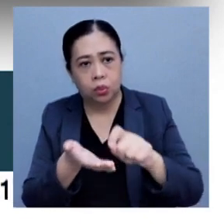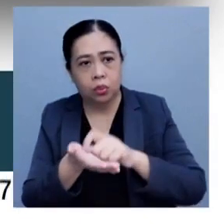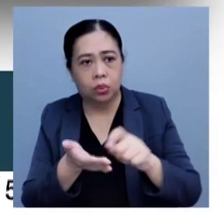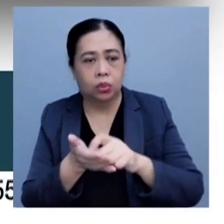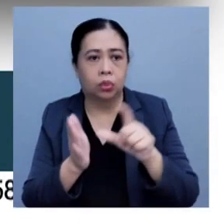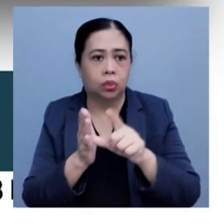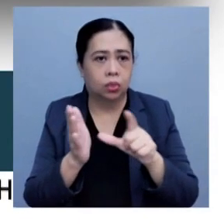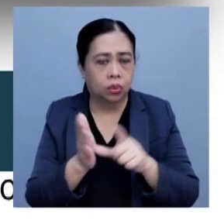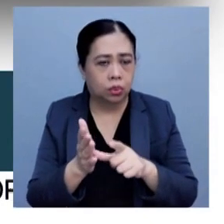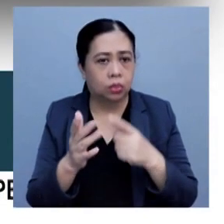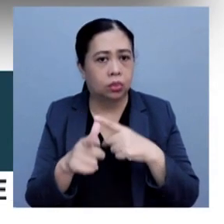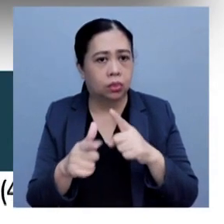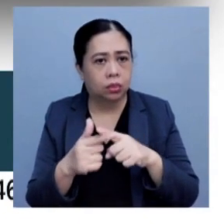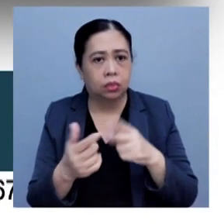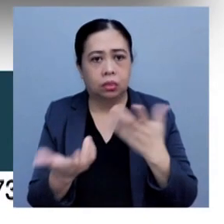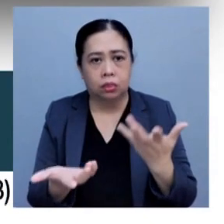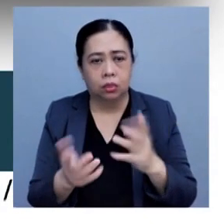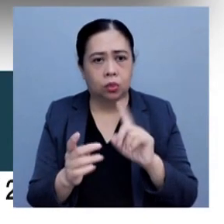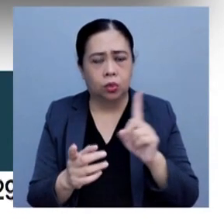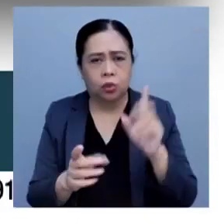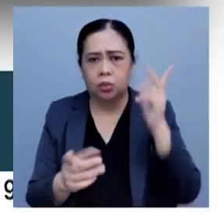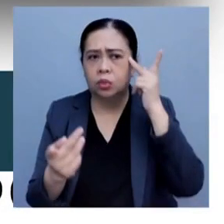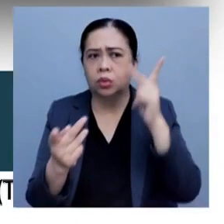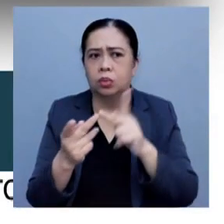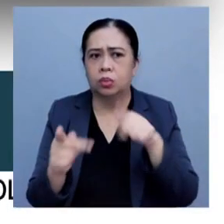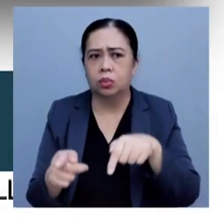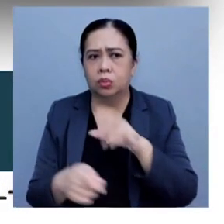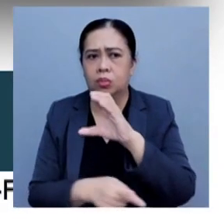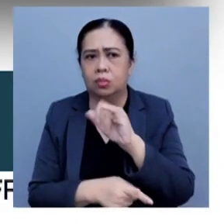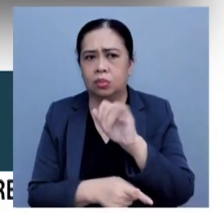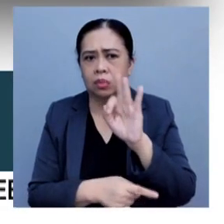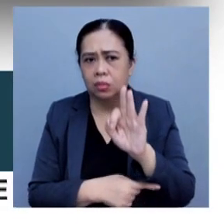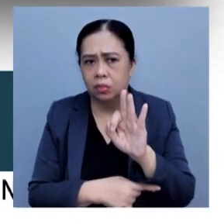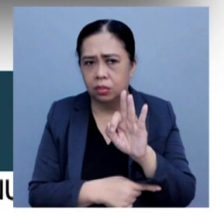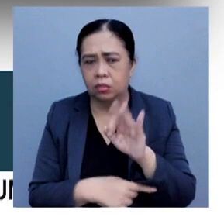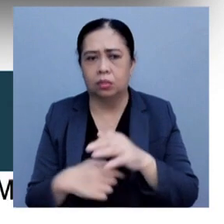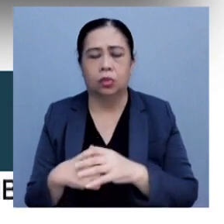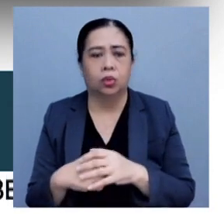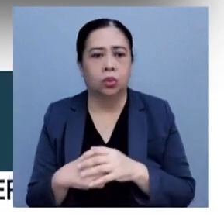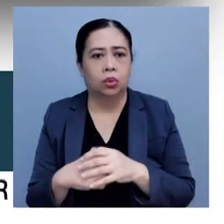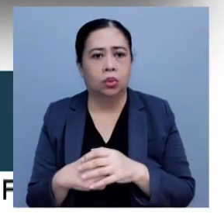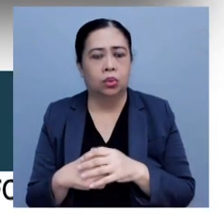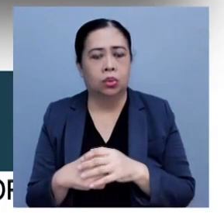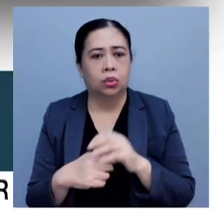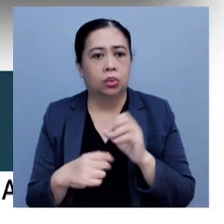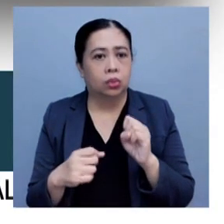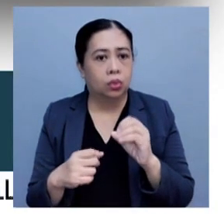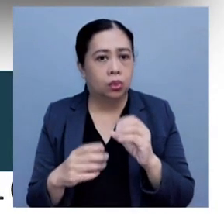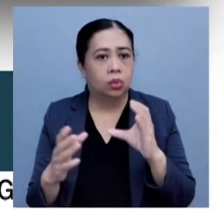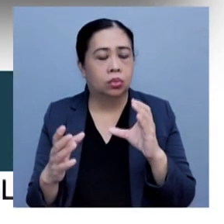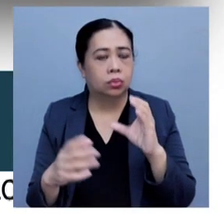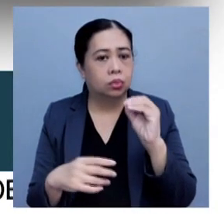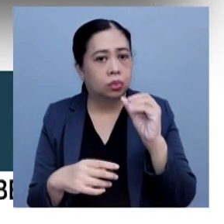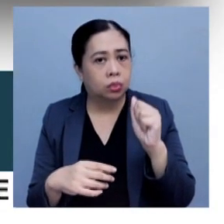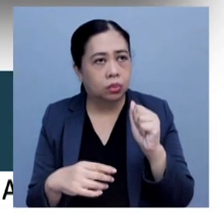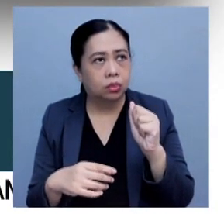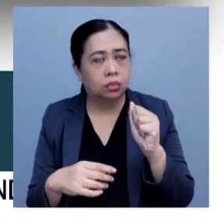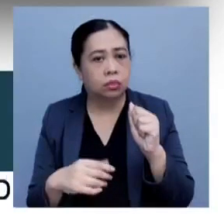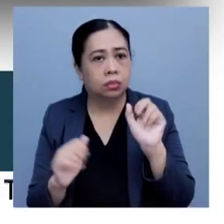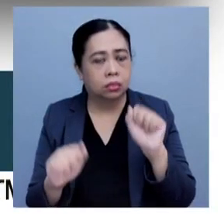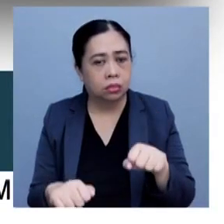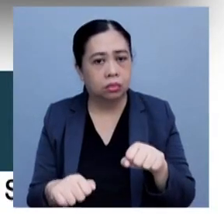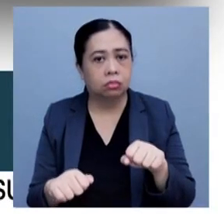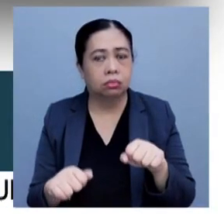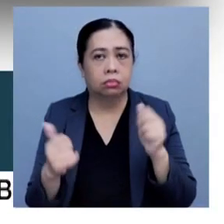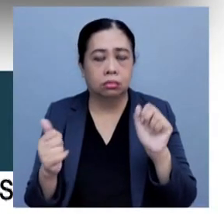sabihin niya kung anong purpose itong confidential funds na ito. Kaya yung COA naman,